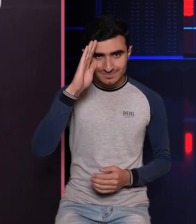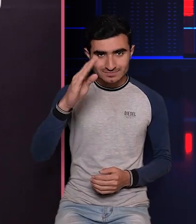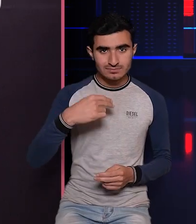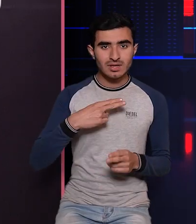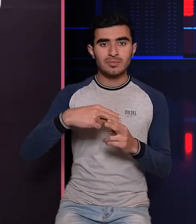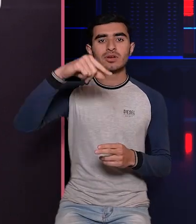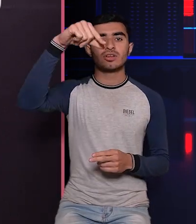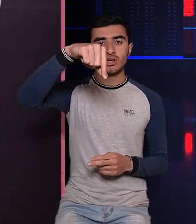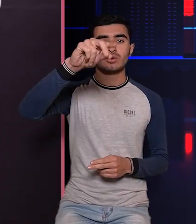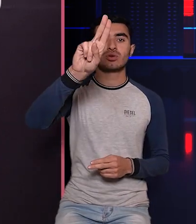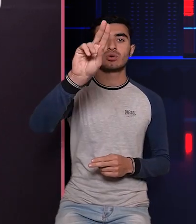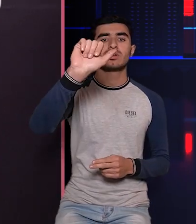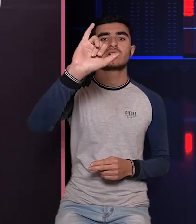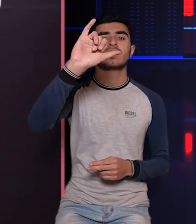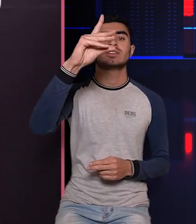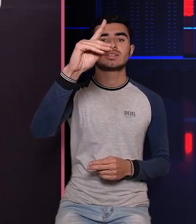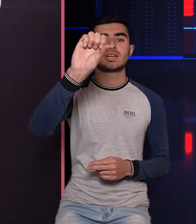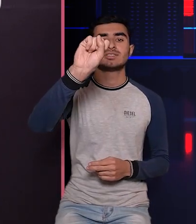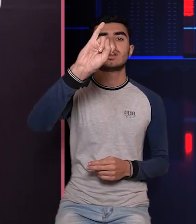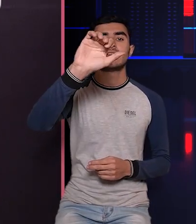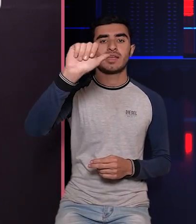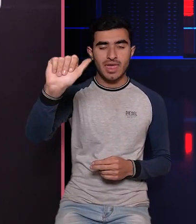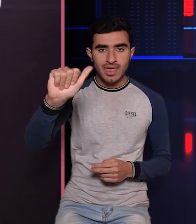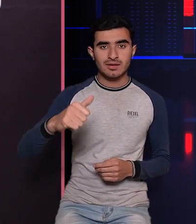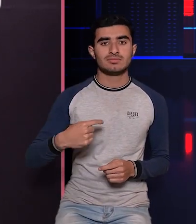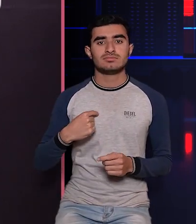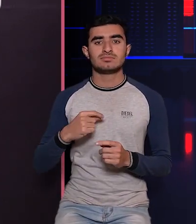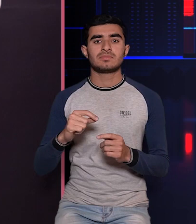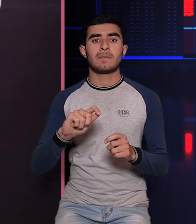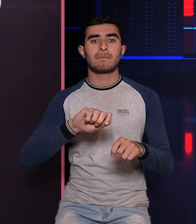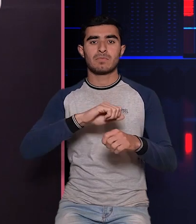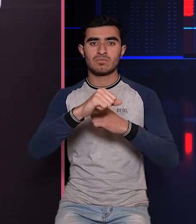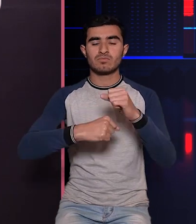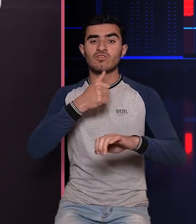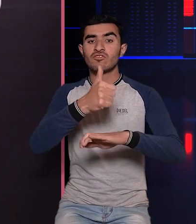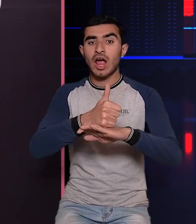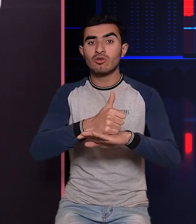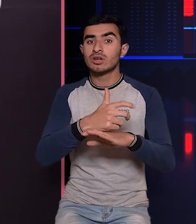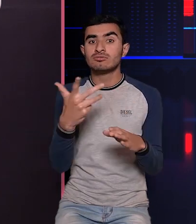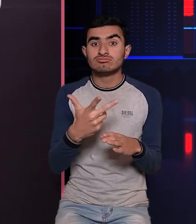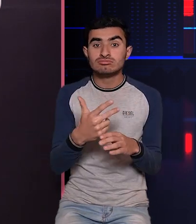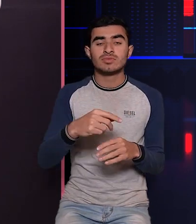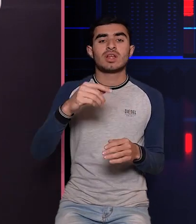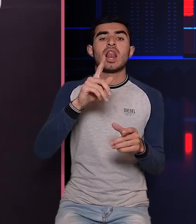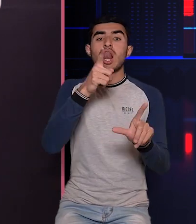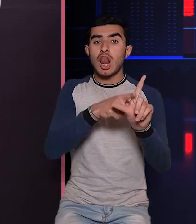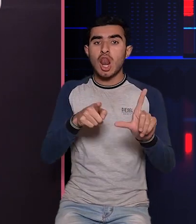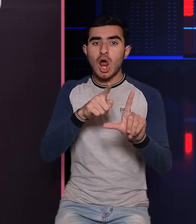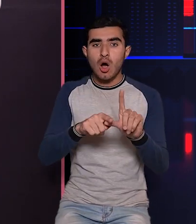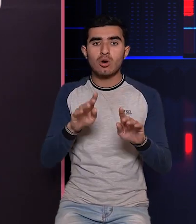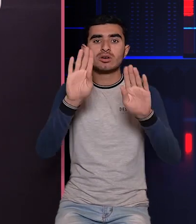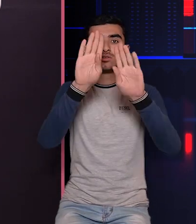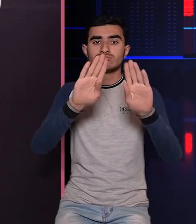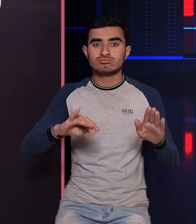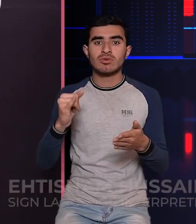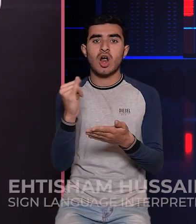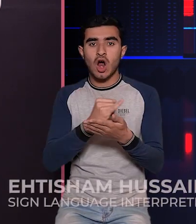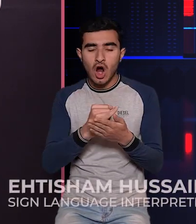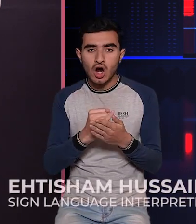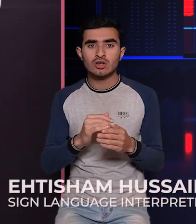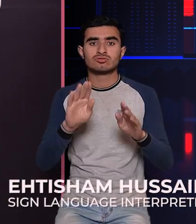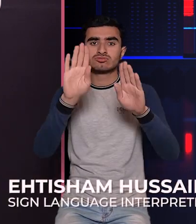Hi everyone, my name is Qudsia Rahim. I am the co-founder, one of the co-founders of the Lahore Biennale Foundation. It is an